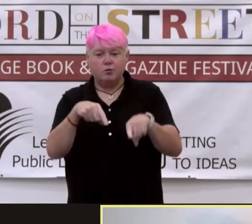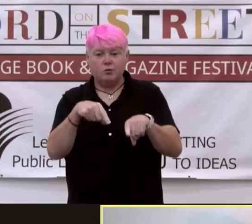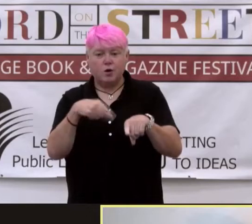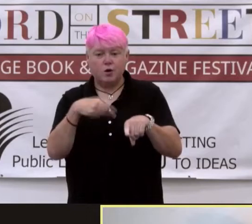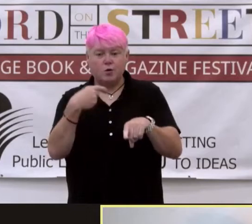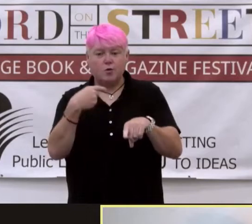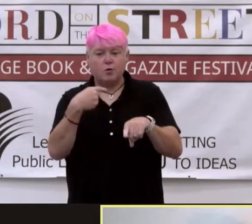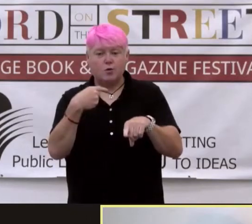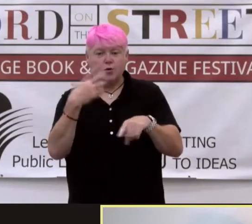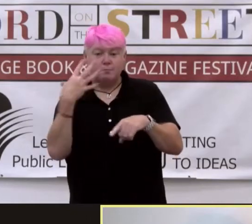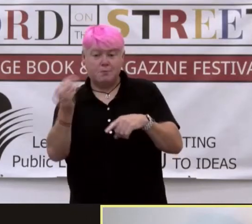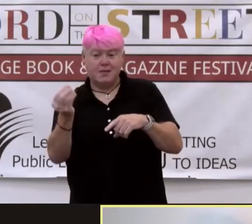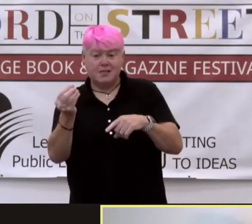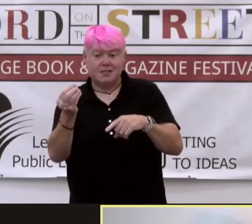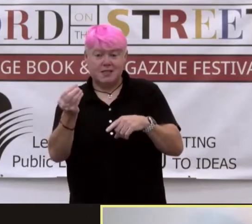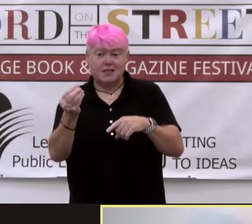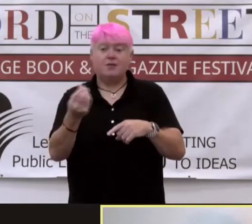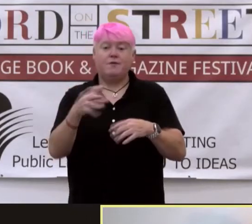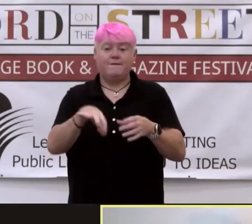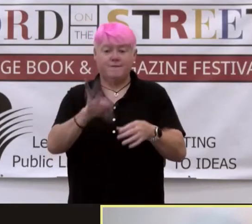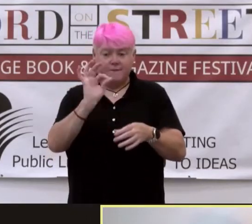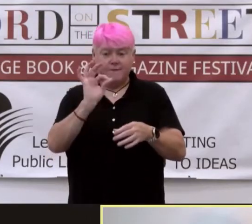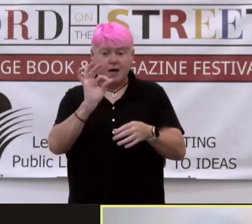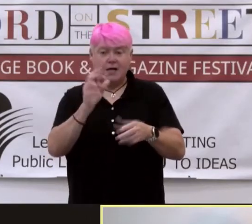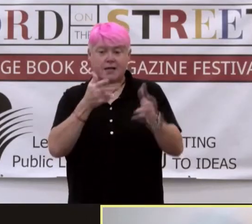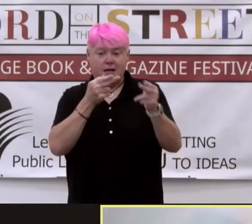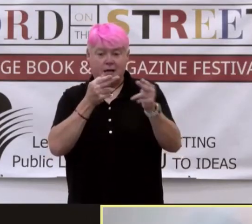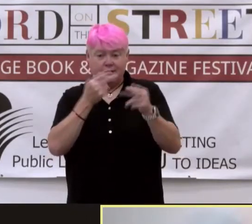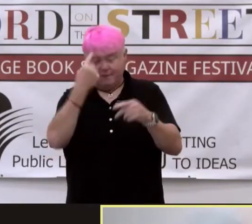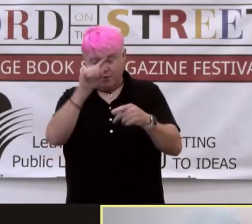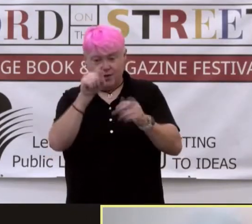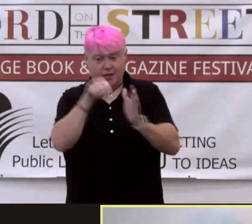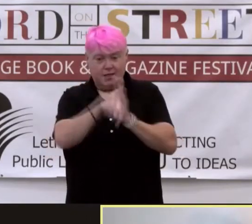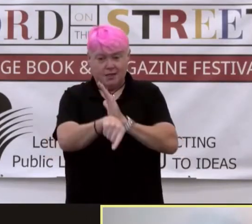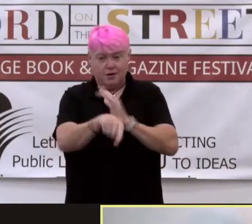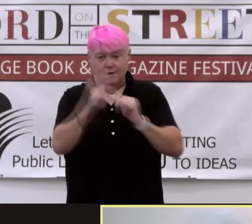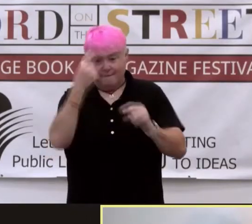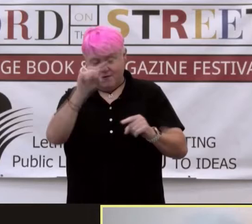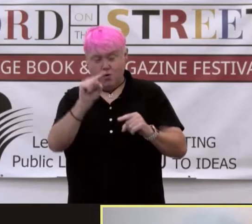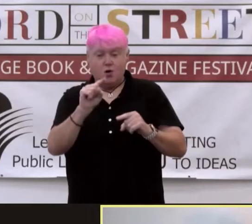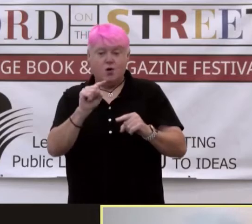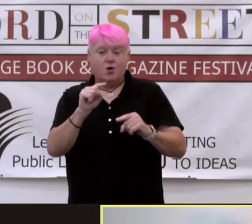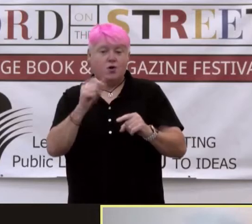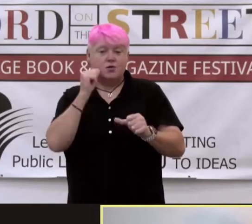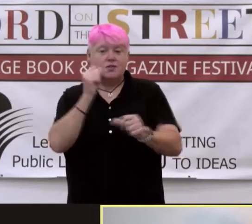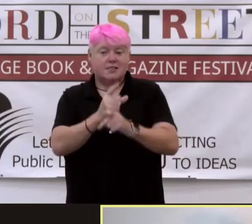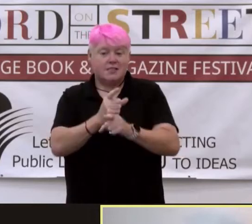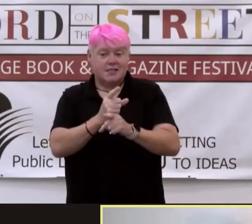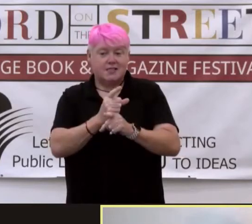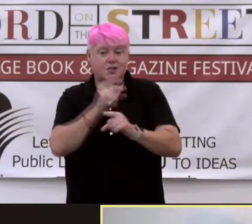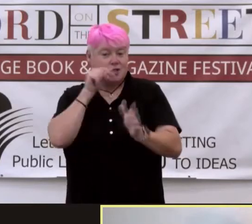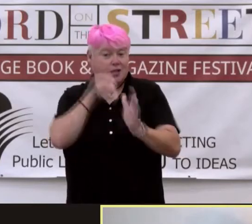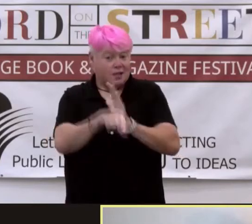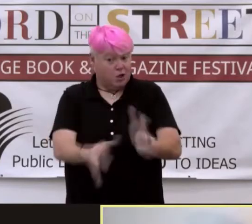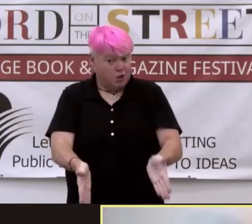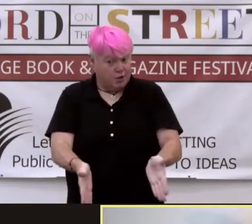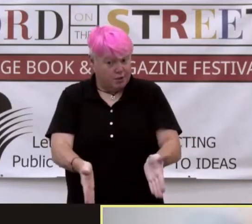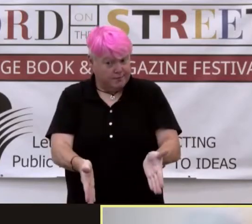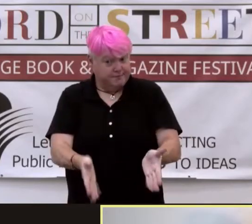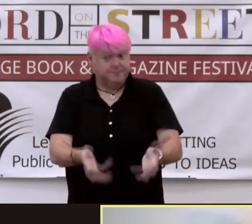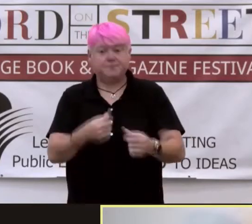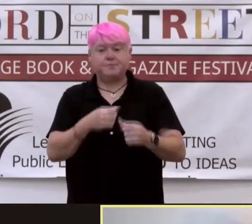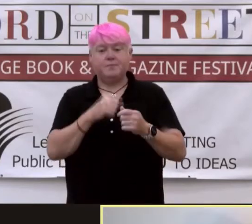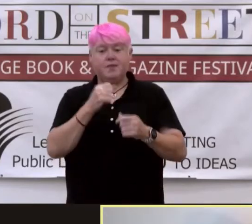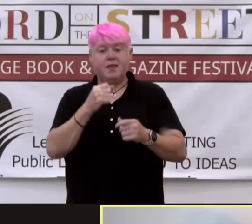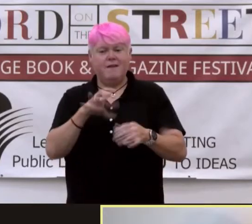for her little sister's killer, and about this popular radio personality who starts a podcast dedicated to finding out what happened to her.